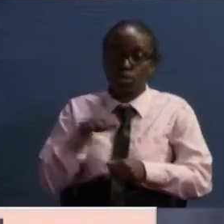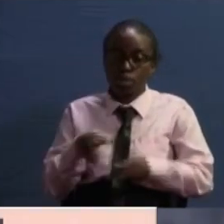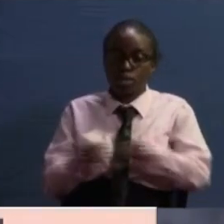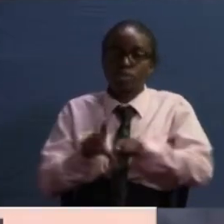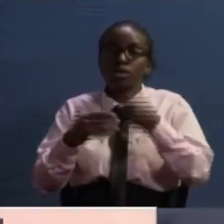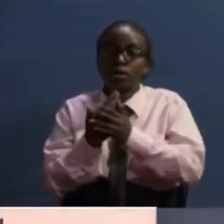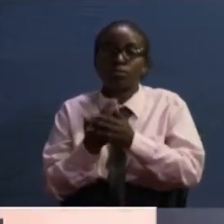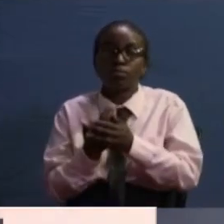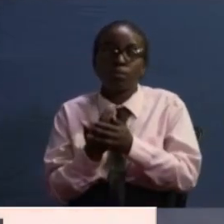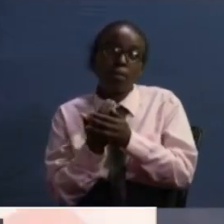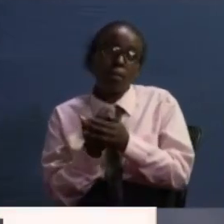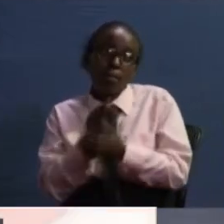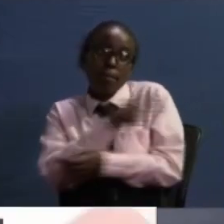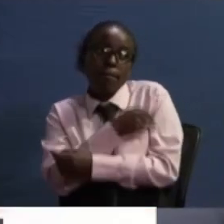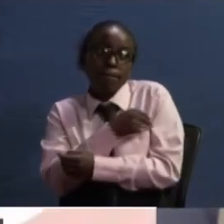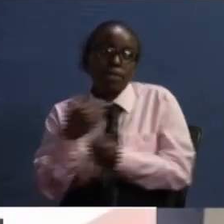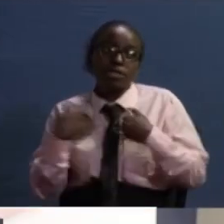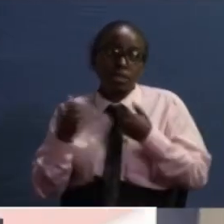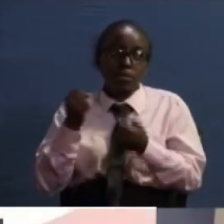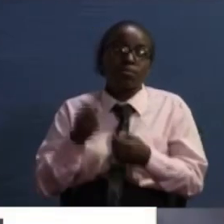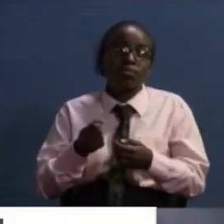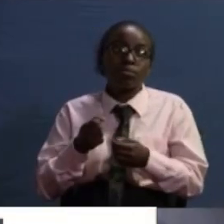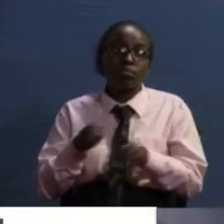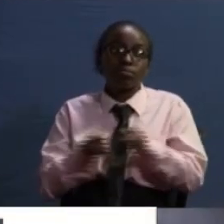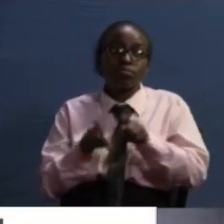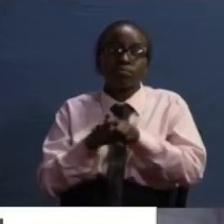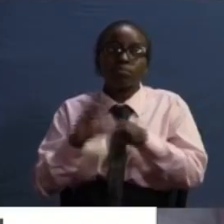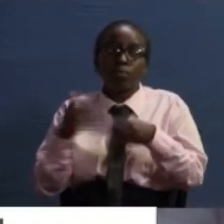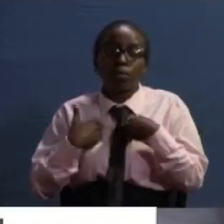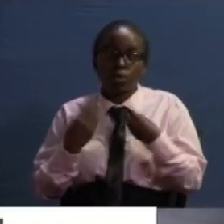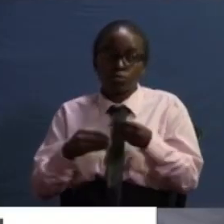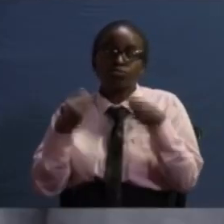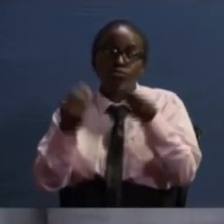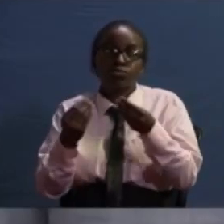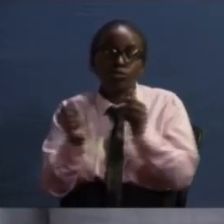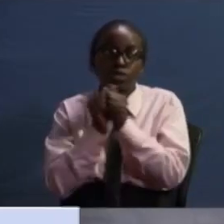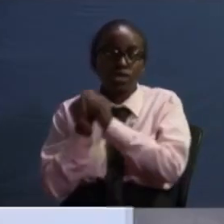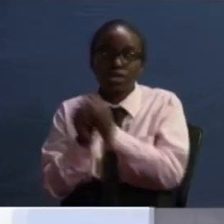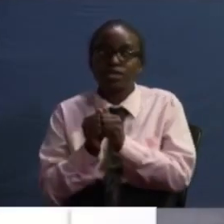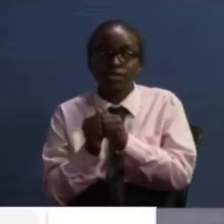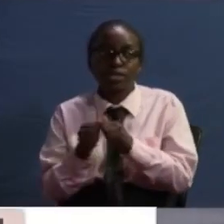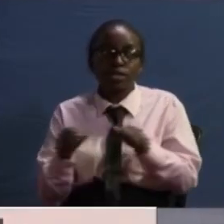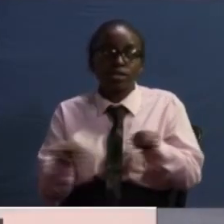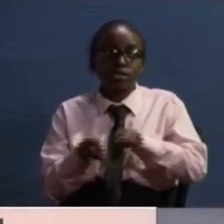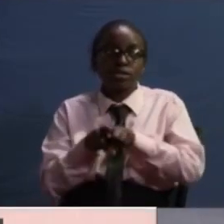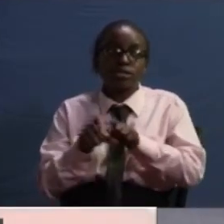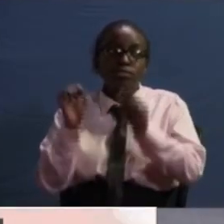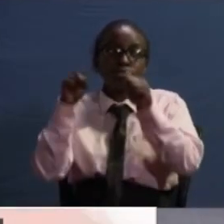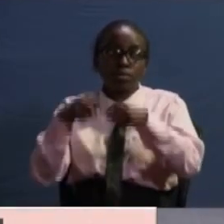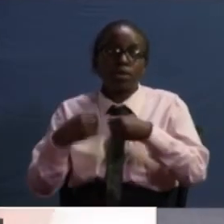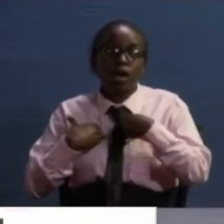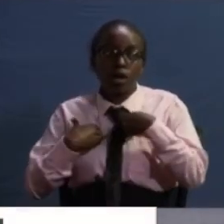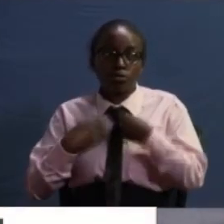Economic Hub, we are able to develop the proposal together. So basically as a county, ours is to